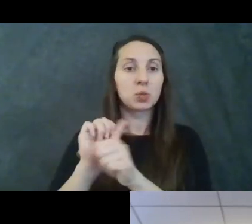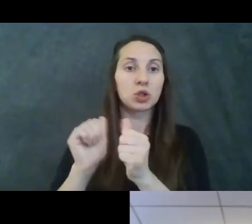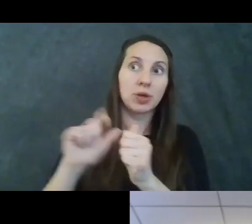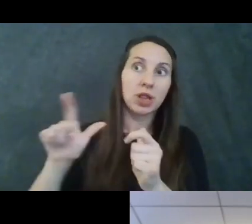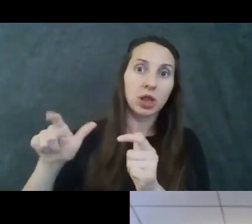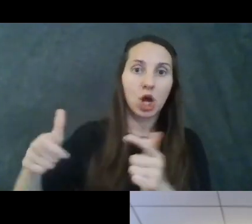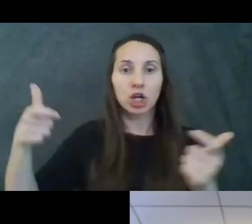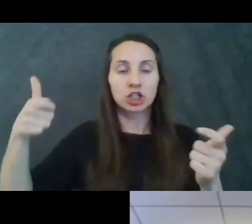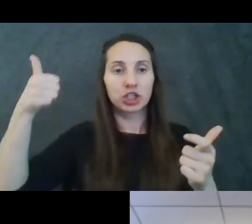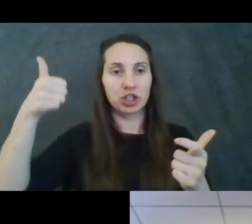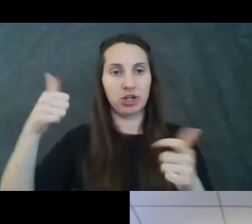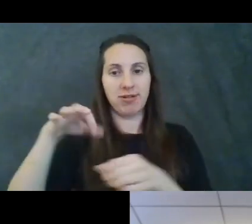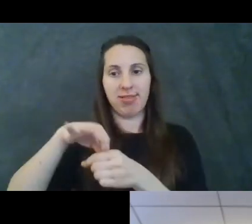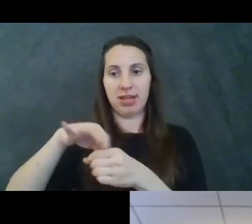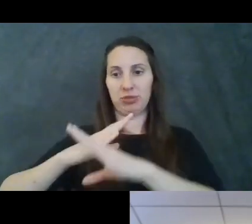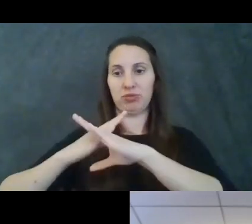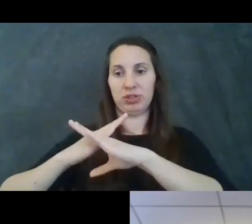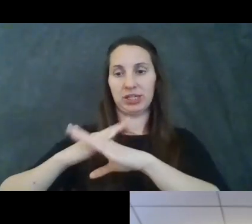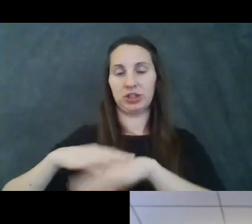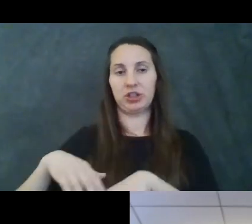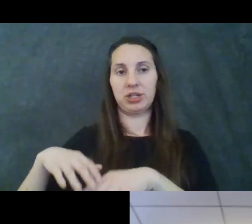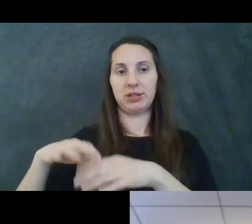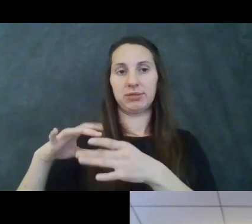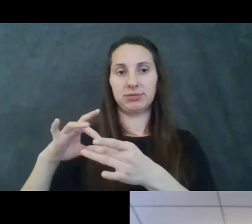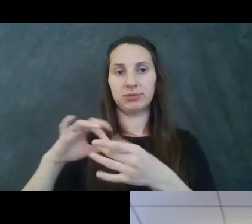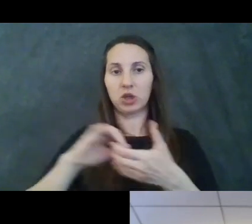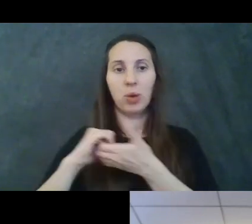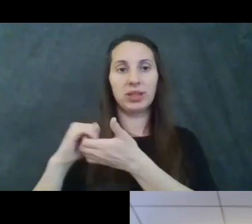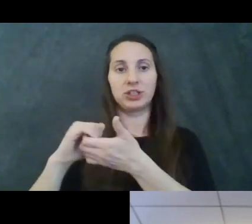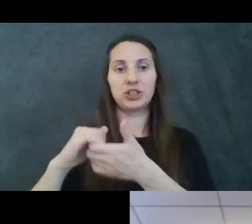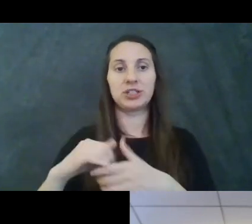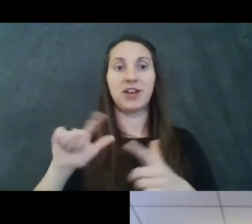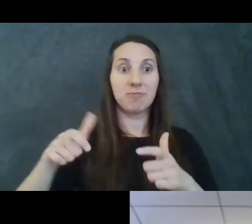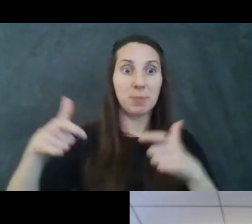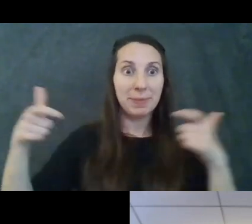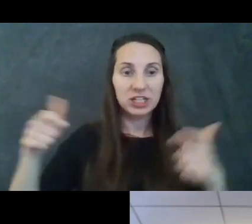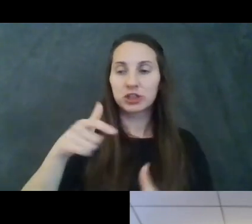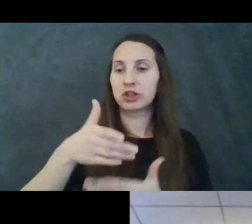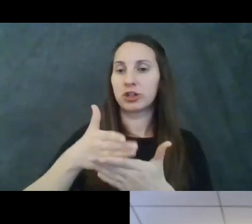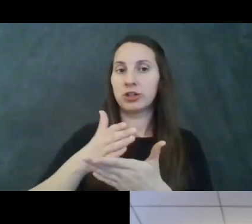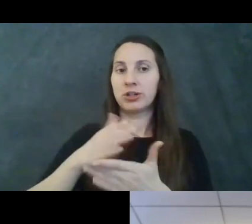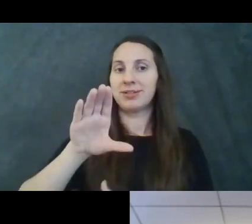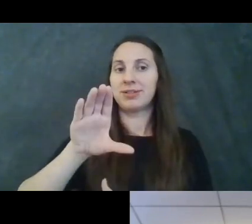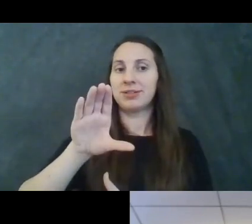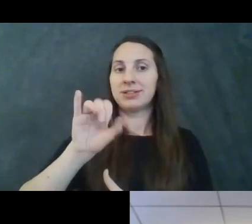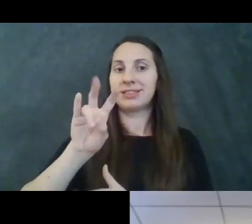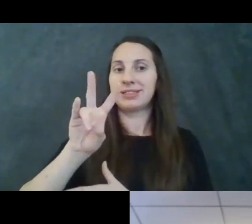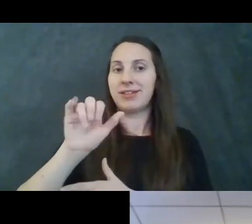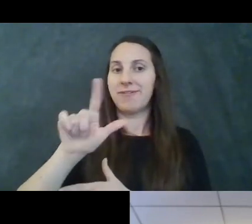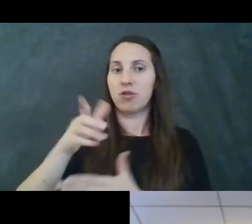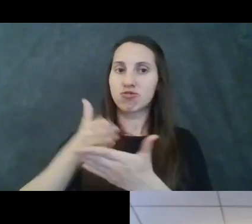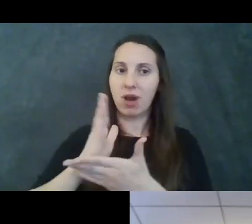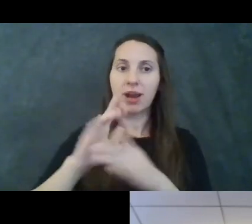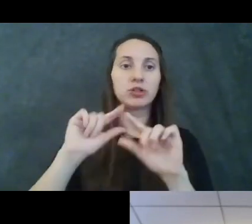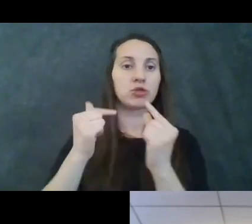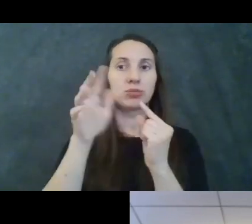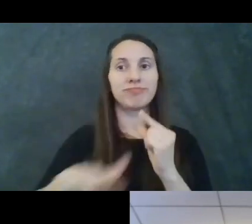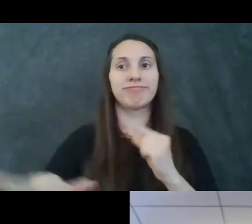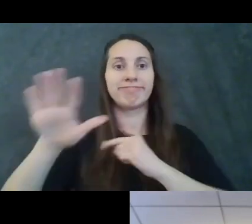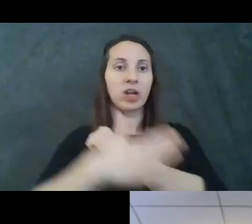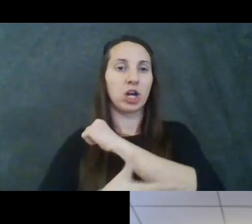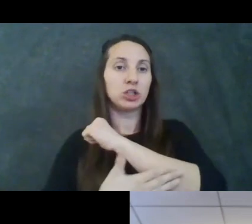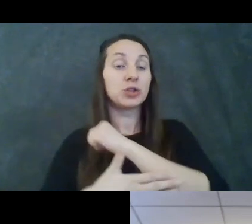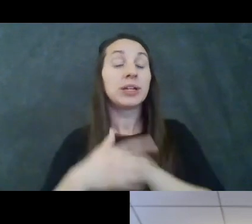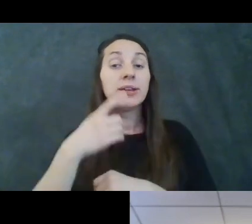protection coalition of major civil rights groups throughout the country, making sure, because we really, not only do we want to be